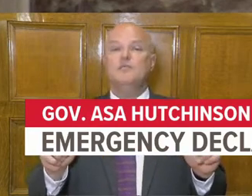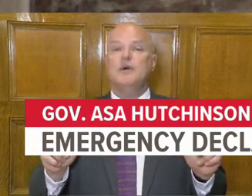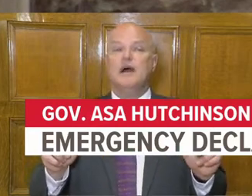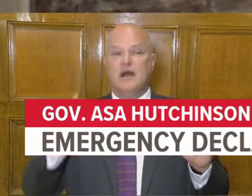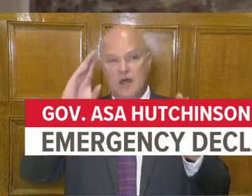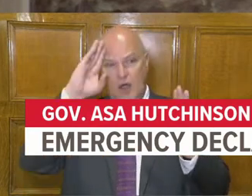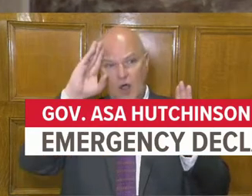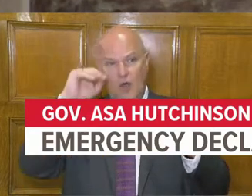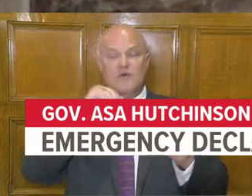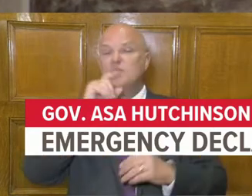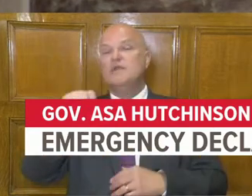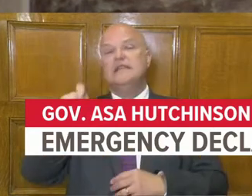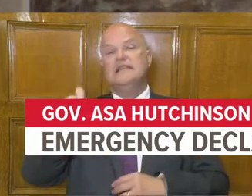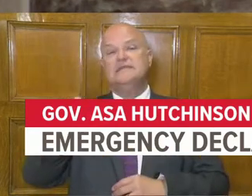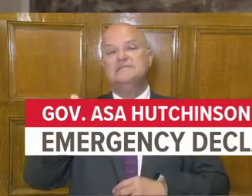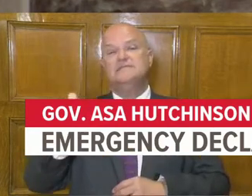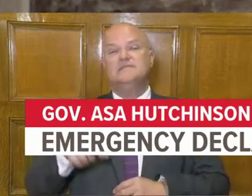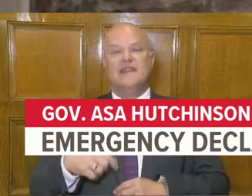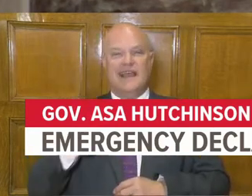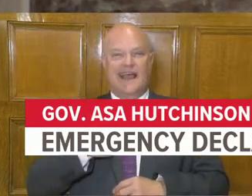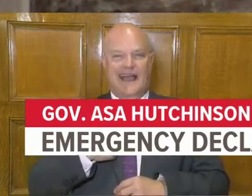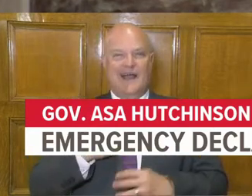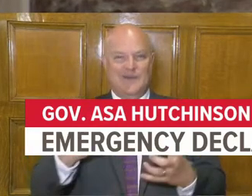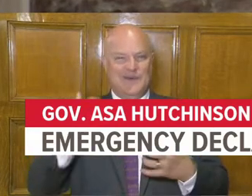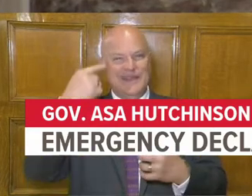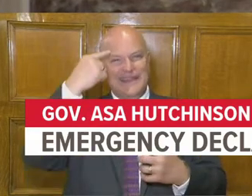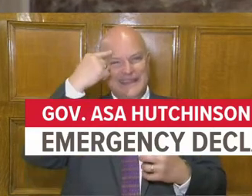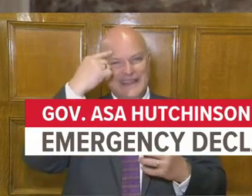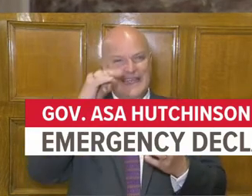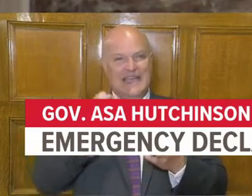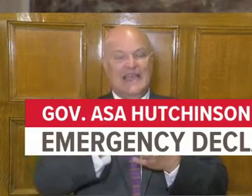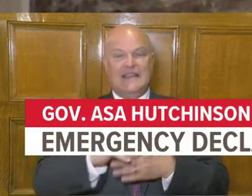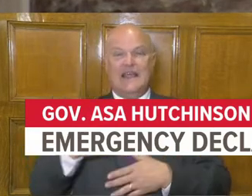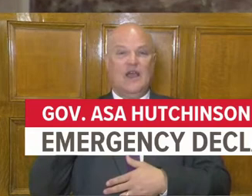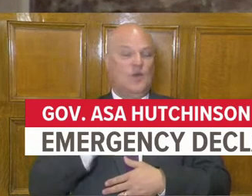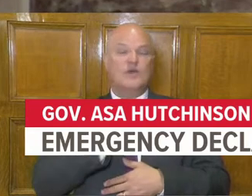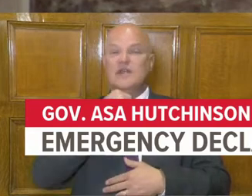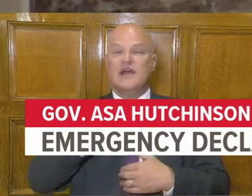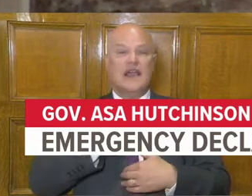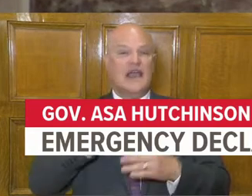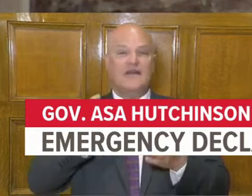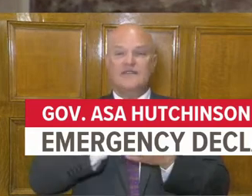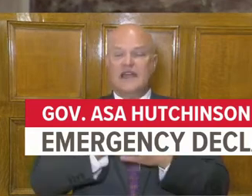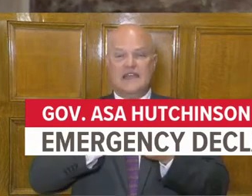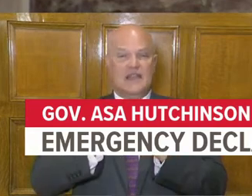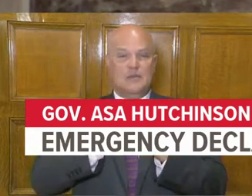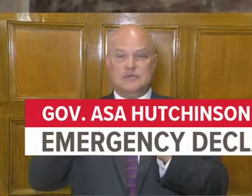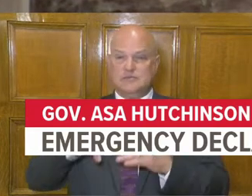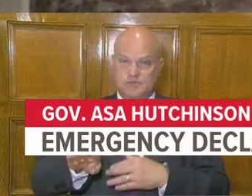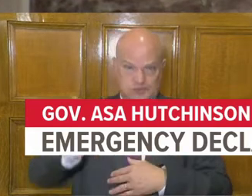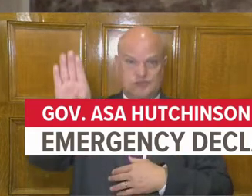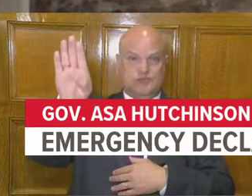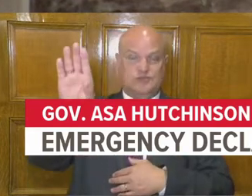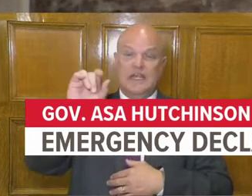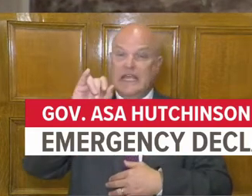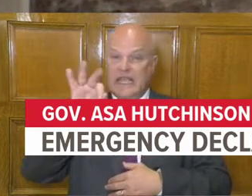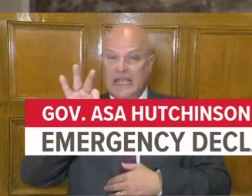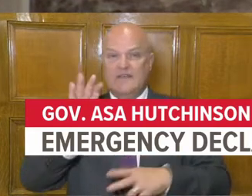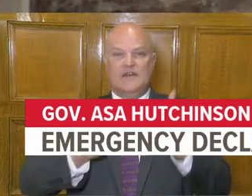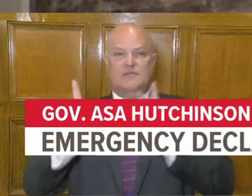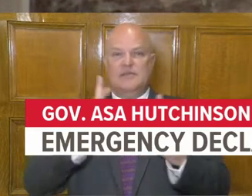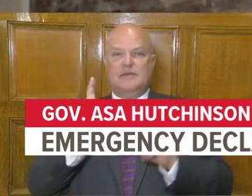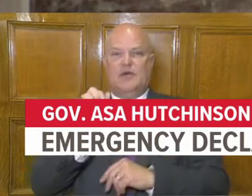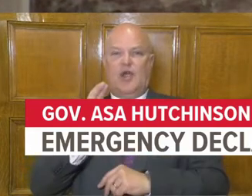But I'm hopeful that we won't be there. And I'd like to think that we're not going to have that surge if everybody in Arkansas does what is